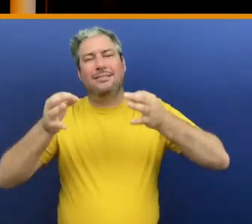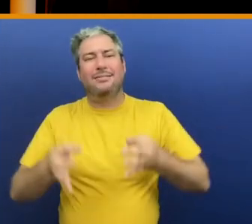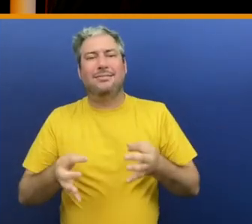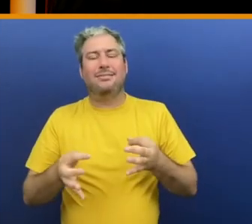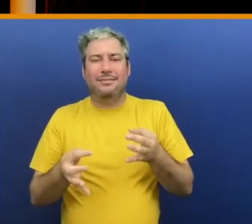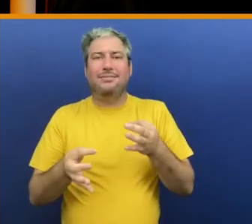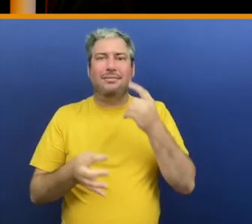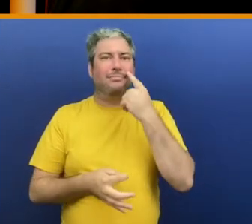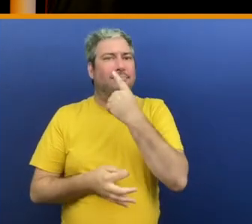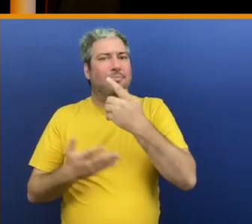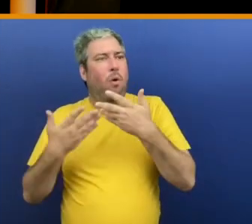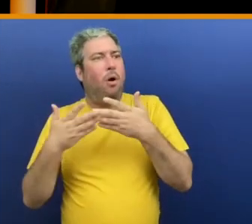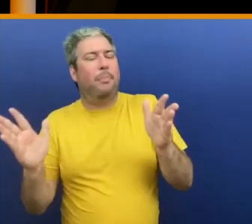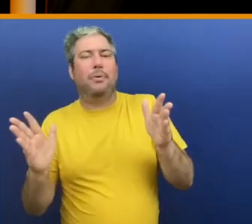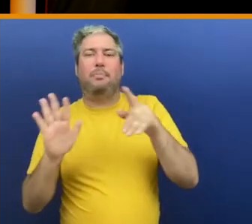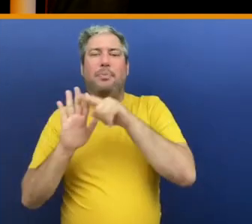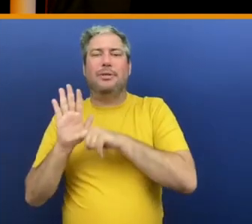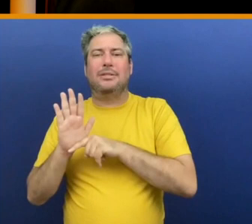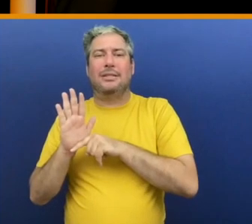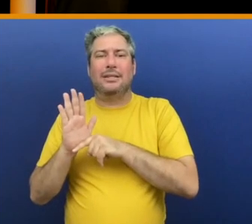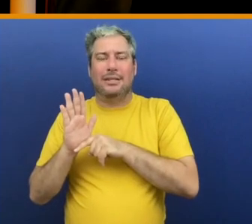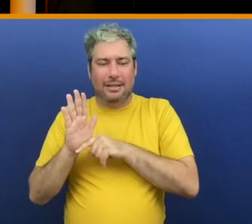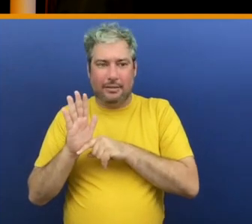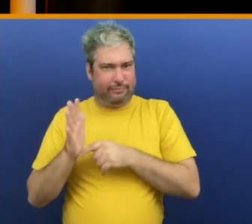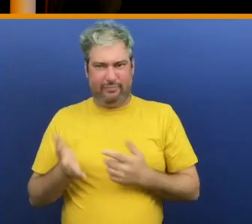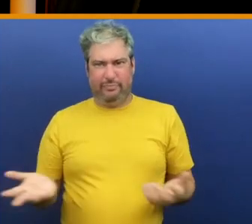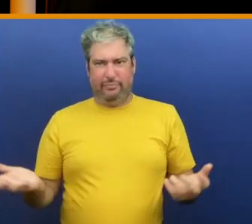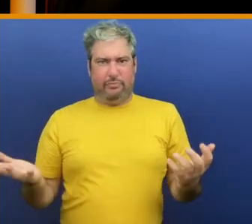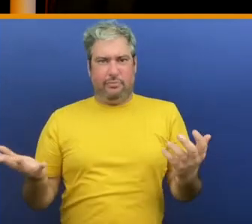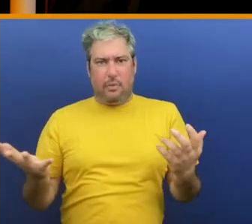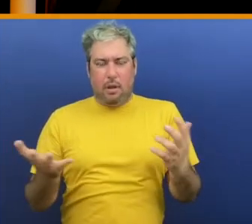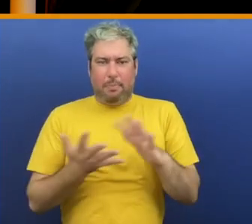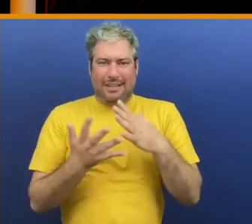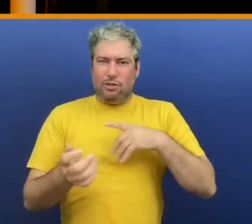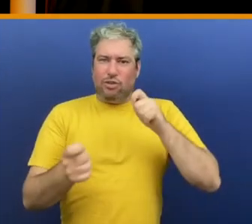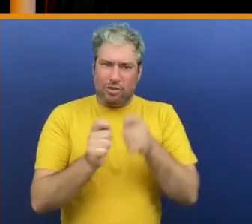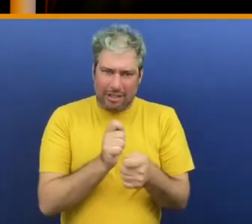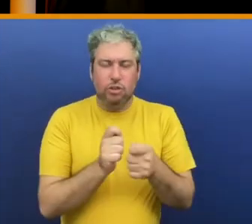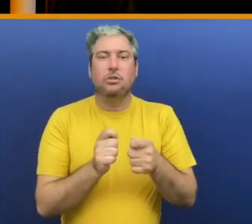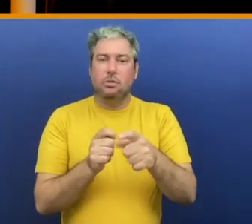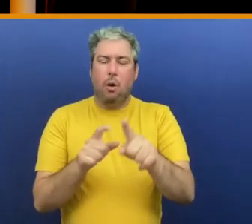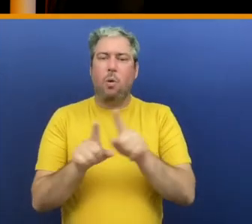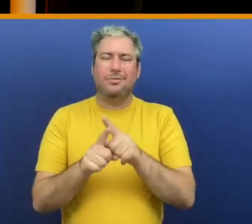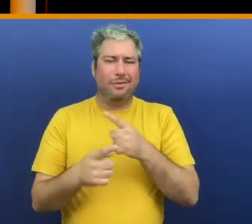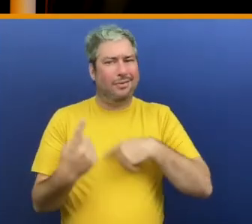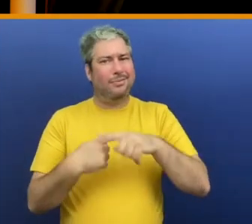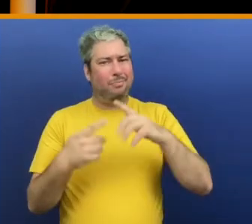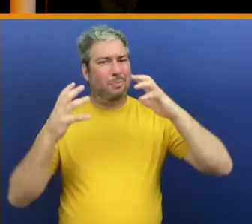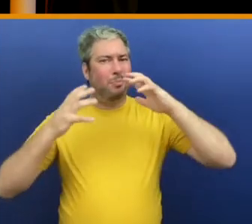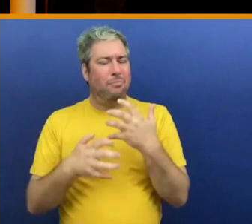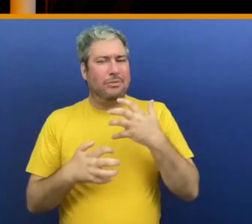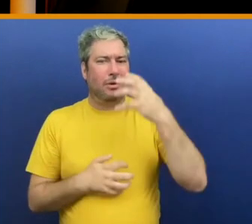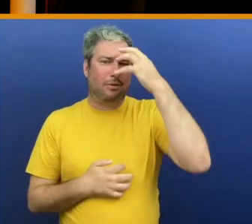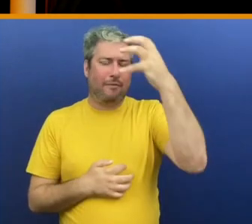this. Finally, conference, we should in particular all be worried by the government's approach to food imports, as Tim has just said. The Tories'